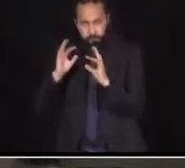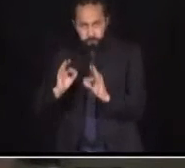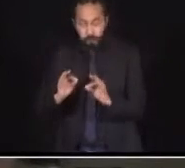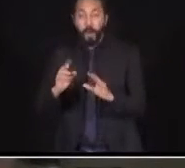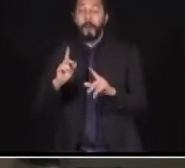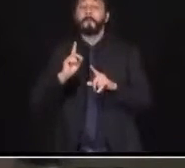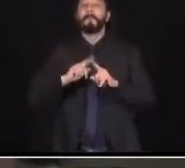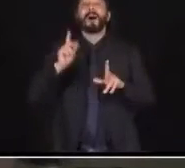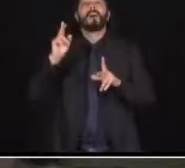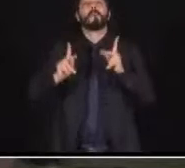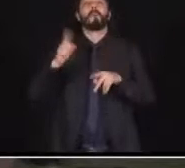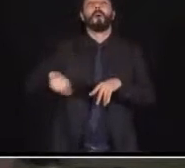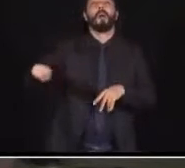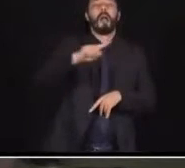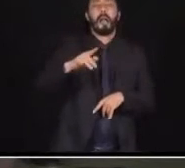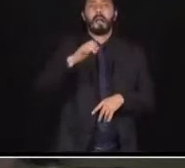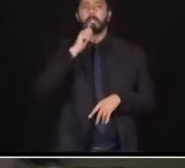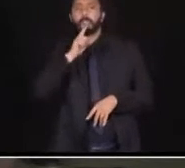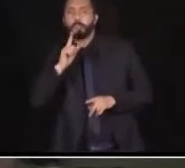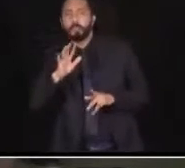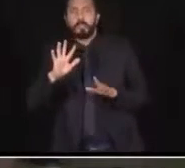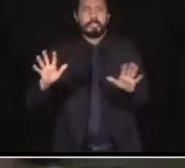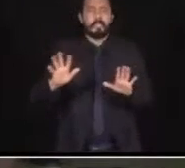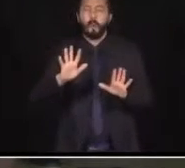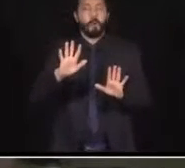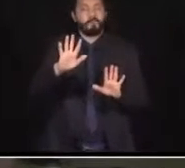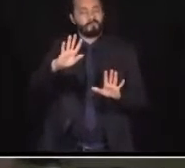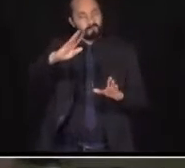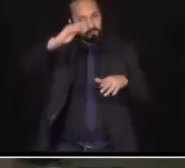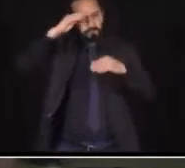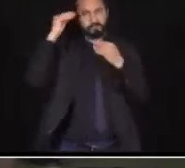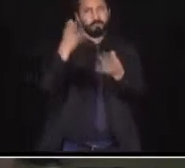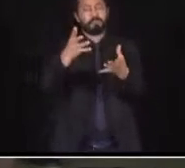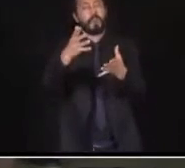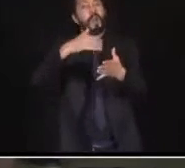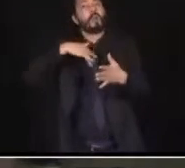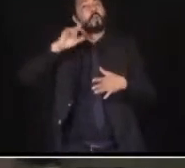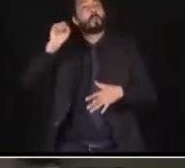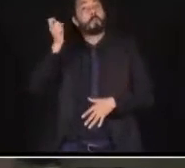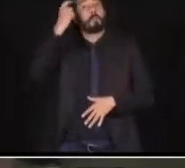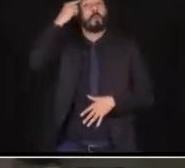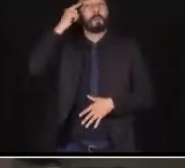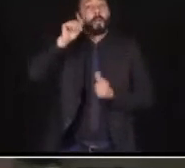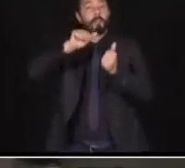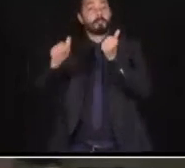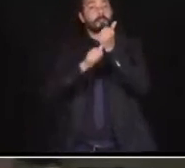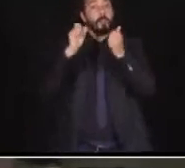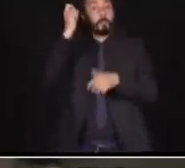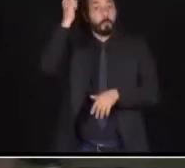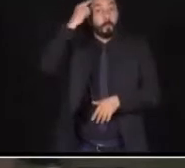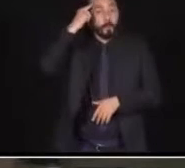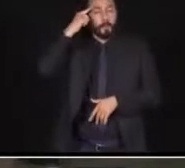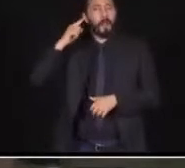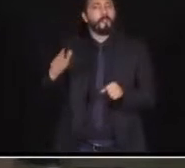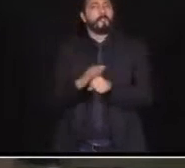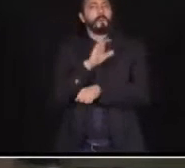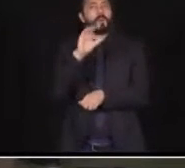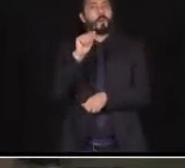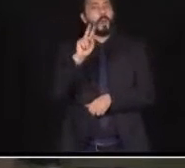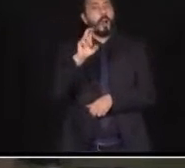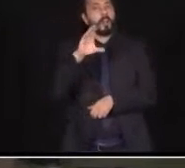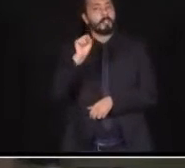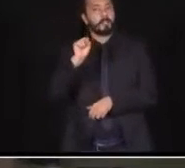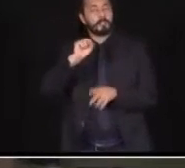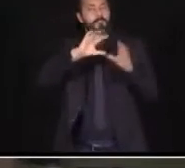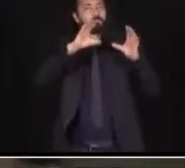the people's minds in Ontario that the Premier and the Deputy Premier and the whole team and all of caucus are working 24/7